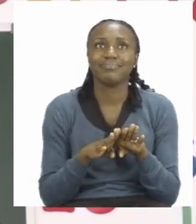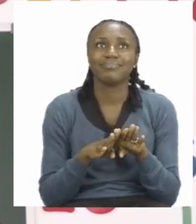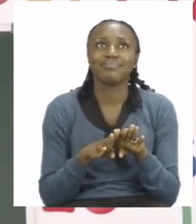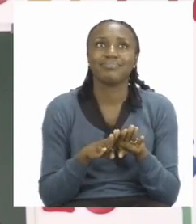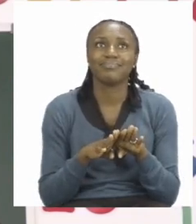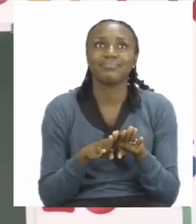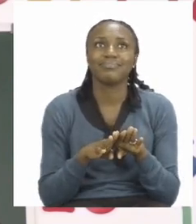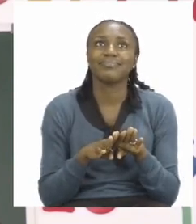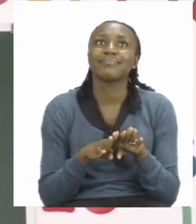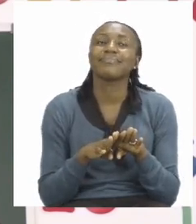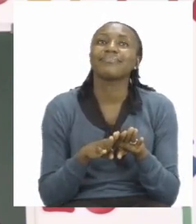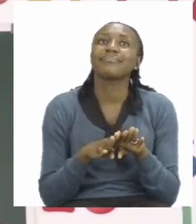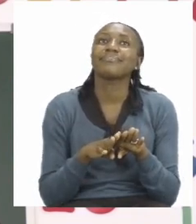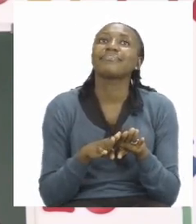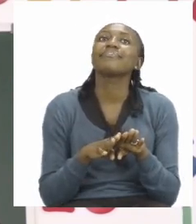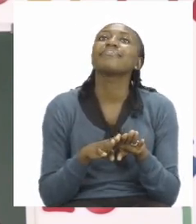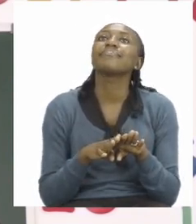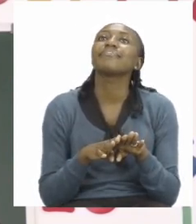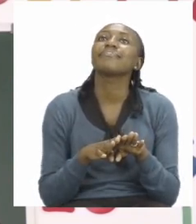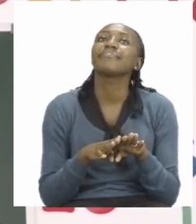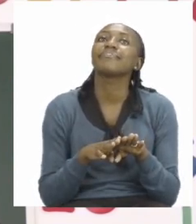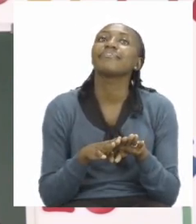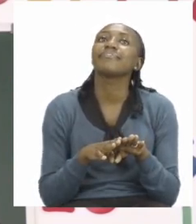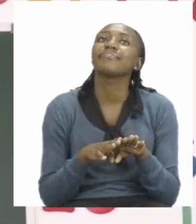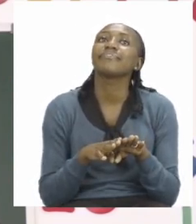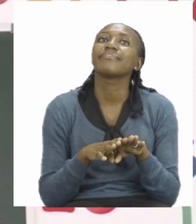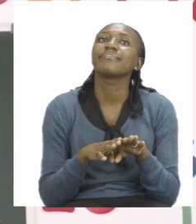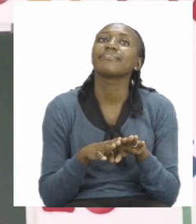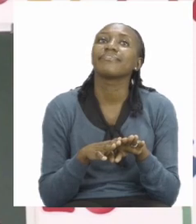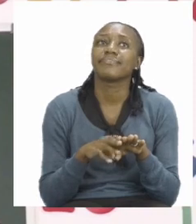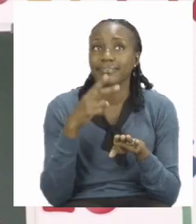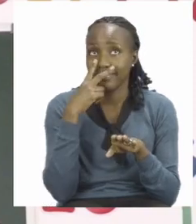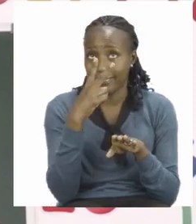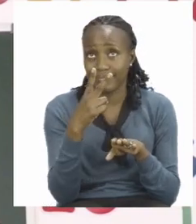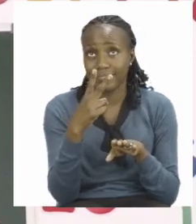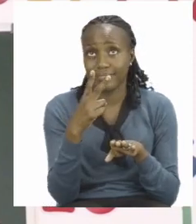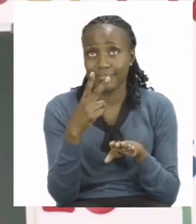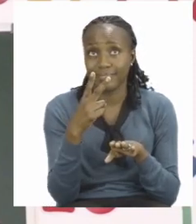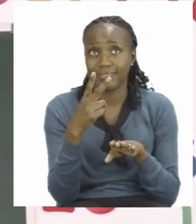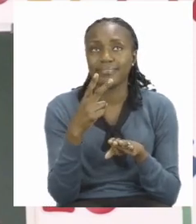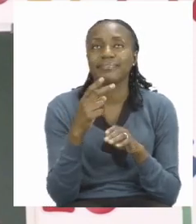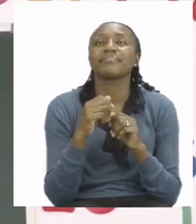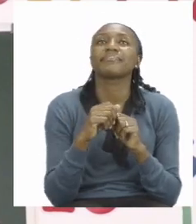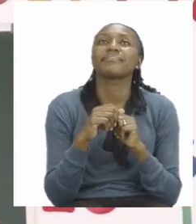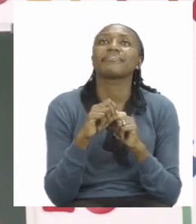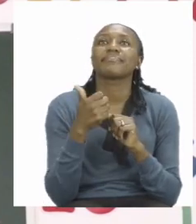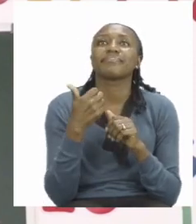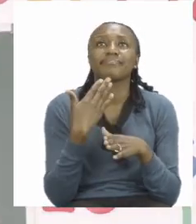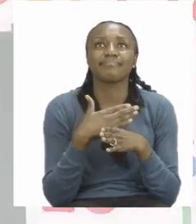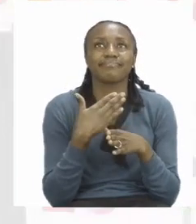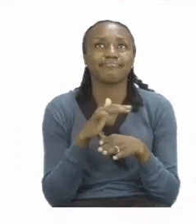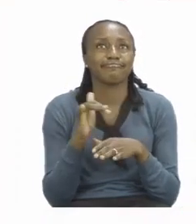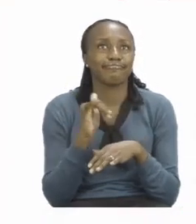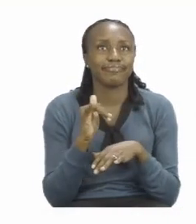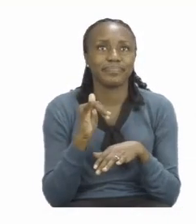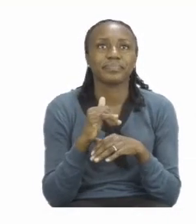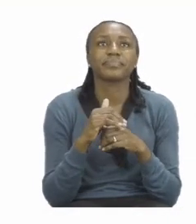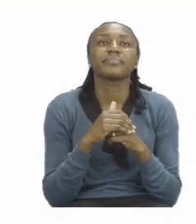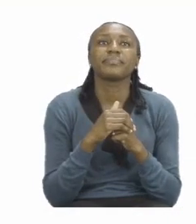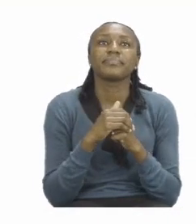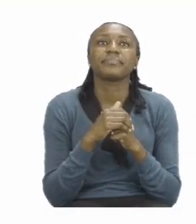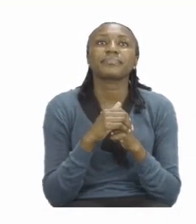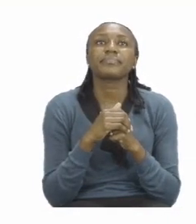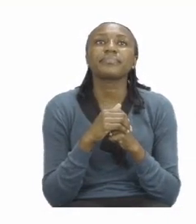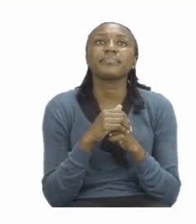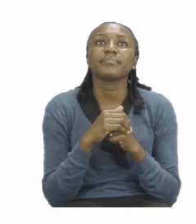number 2, where it's asking you to do something. Let's take a look at what number 2 is asking us to do. For the